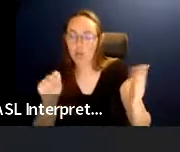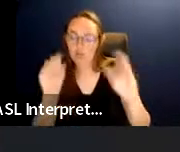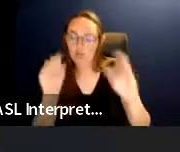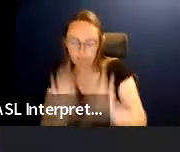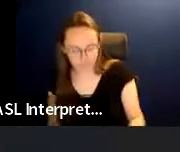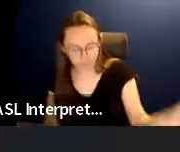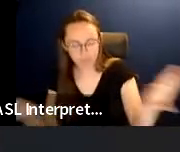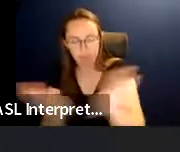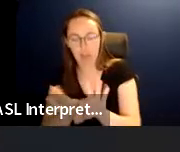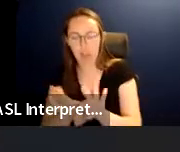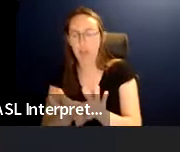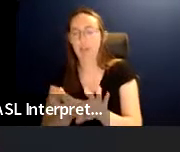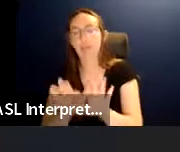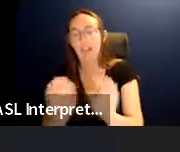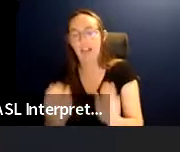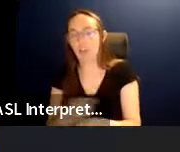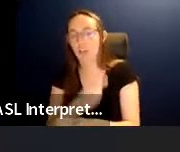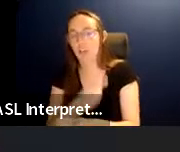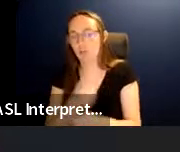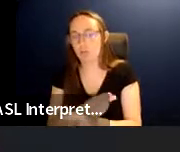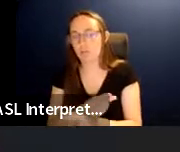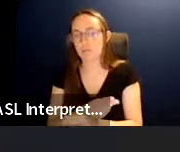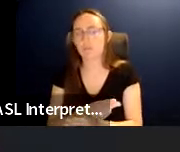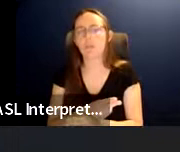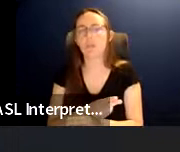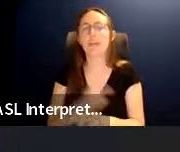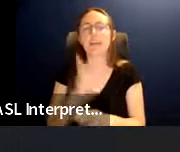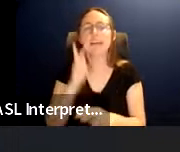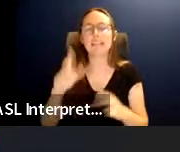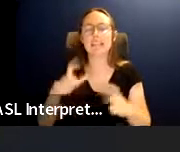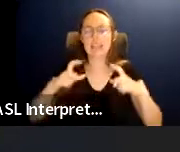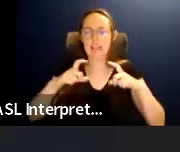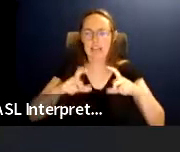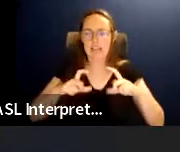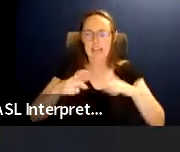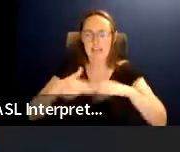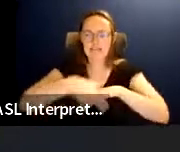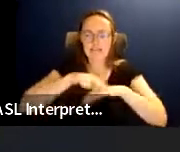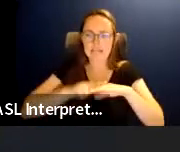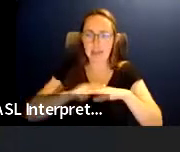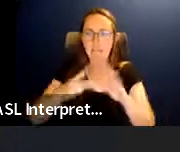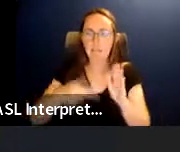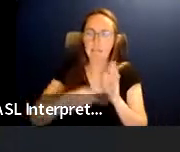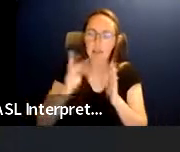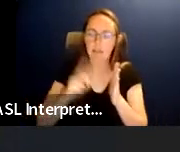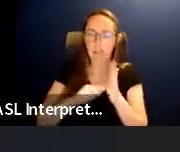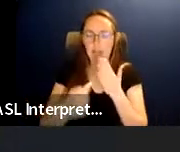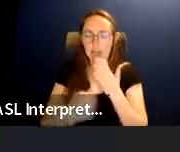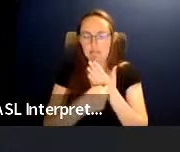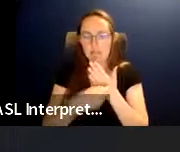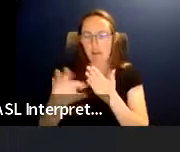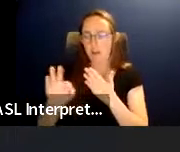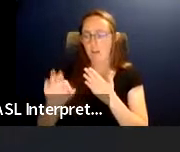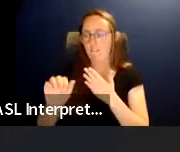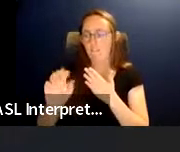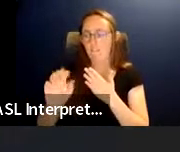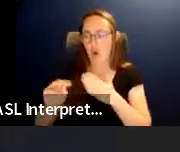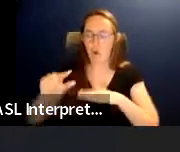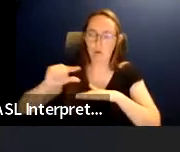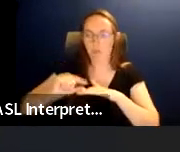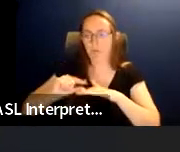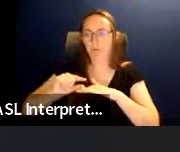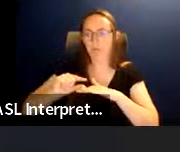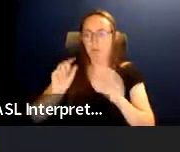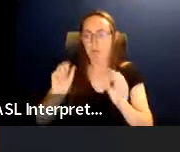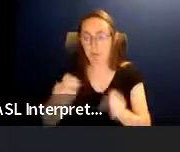Now I wanted to mention about the double-sided permanent foam mounting tape that you use today. And the reason I